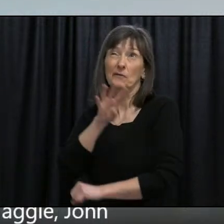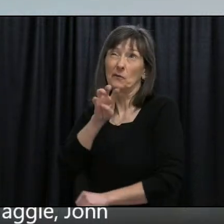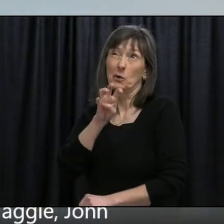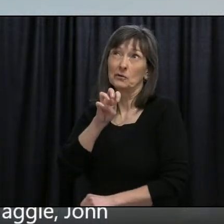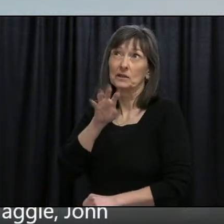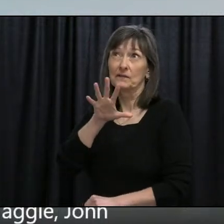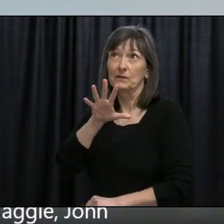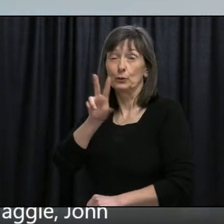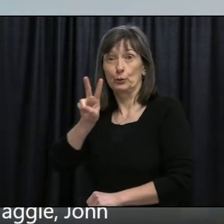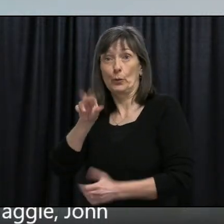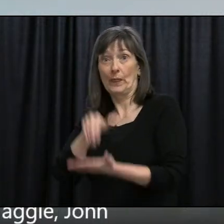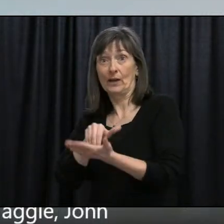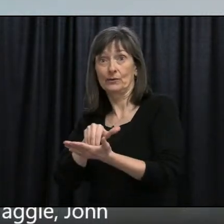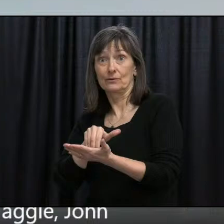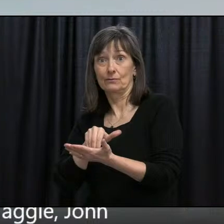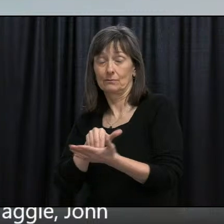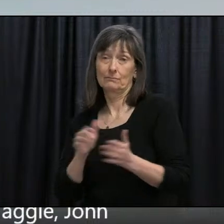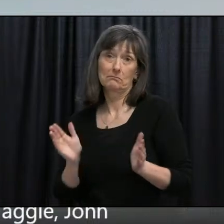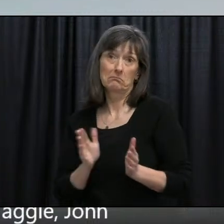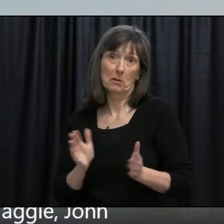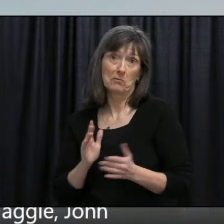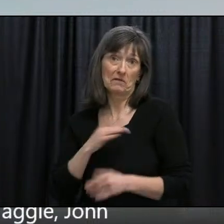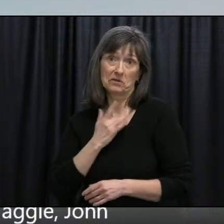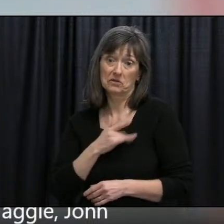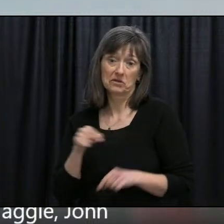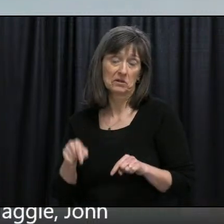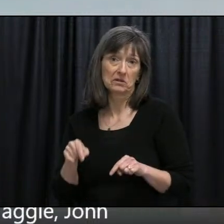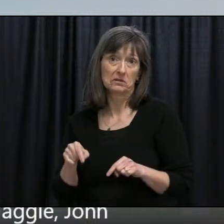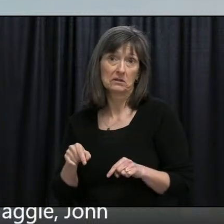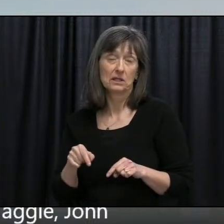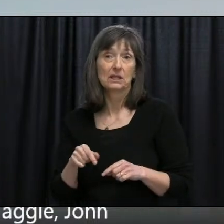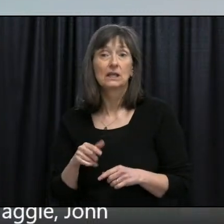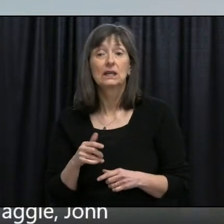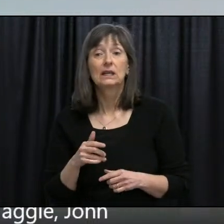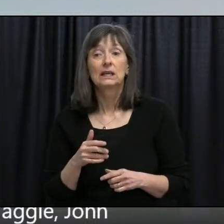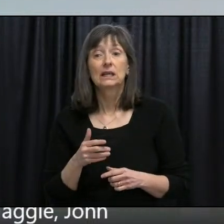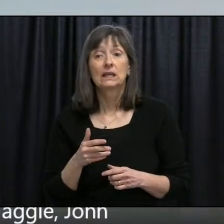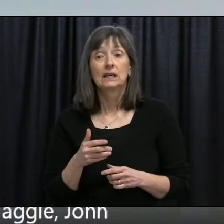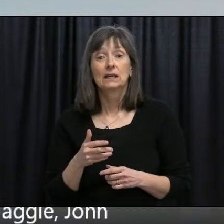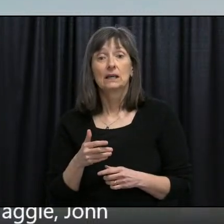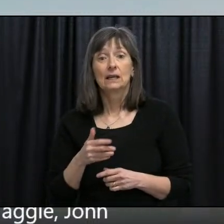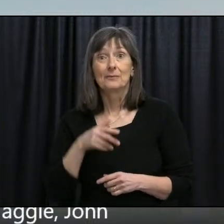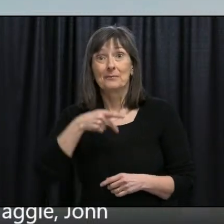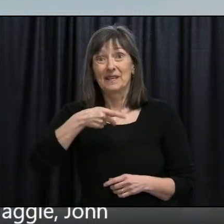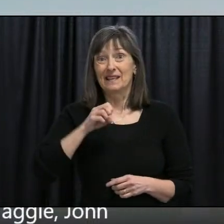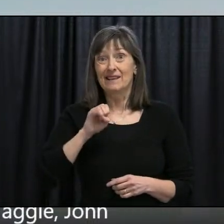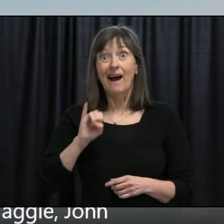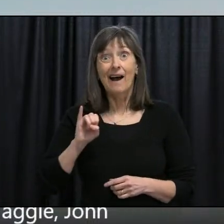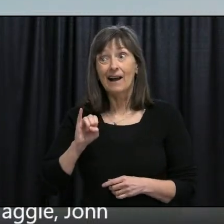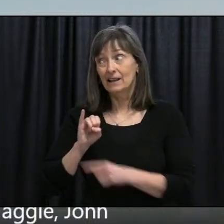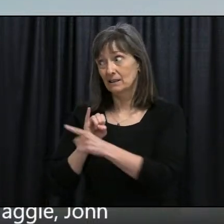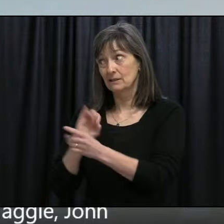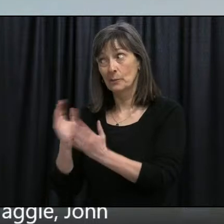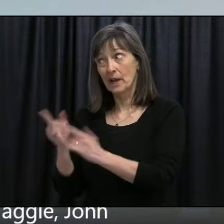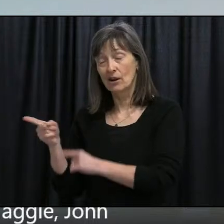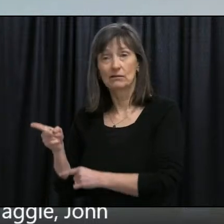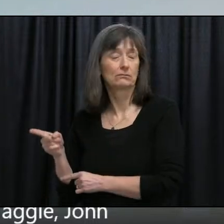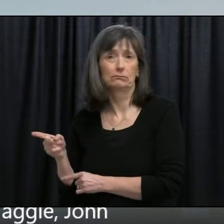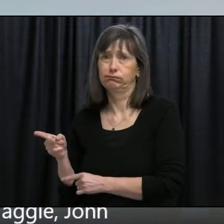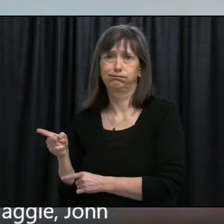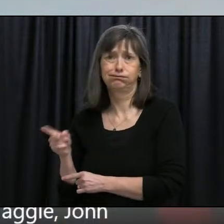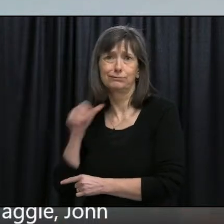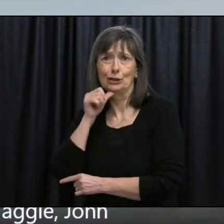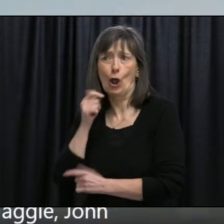452,000. We're a small province. You don't see huge numbers delivered in PEI. I think what is more useful